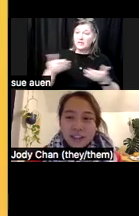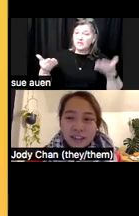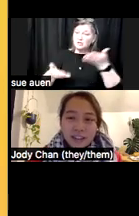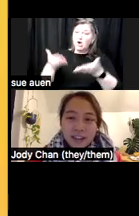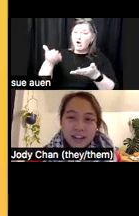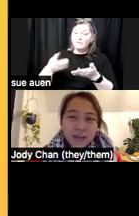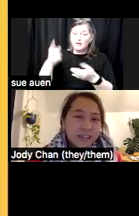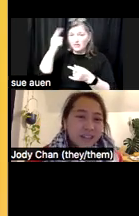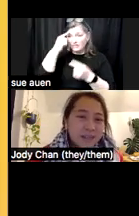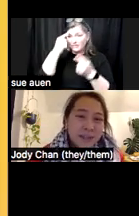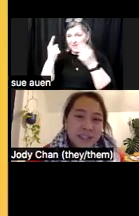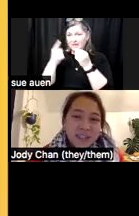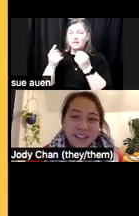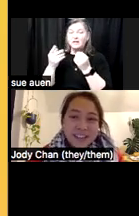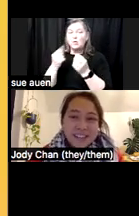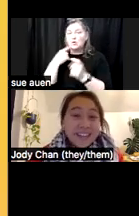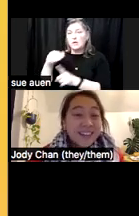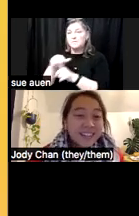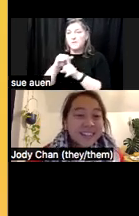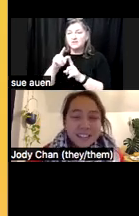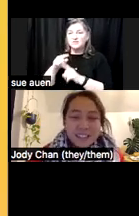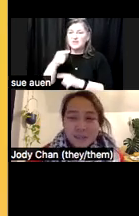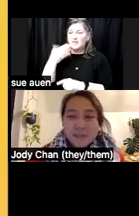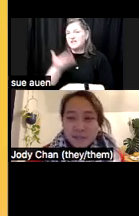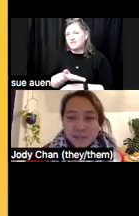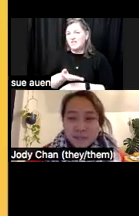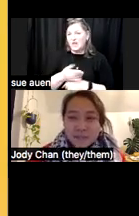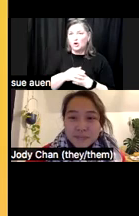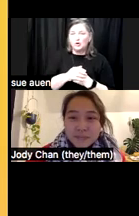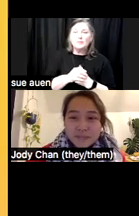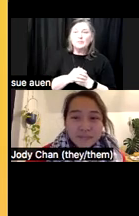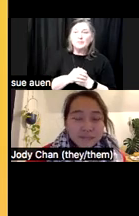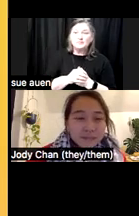of it, and wanted to remind you that it's there.